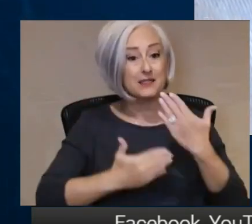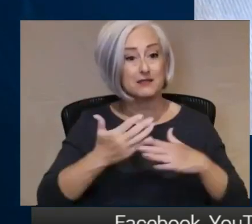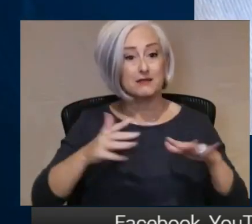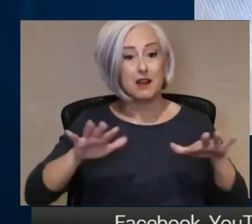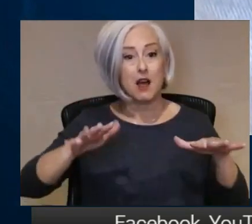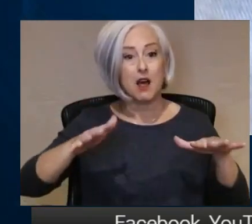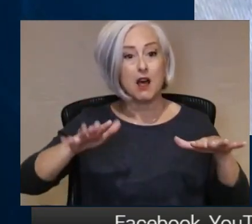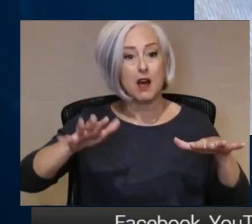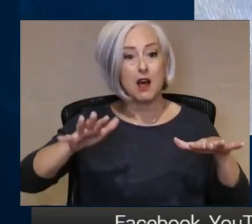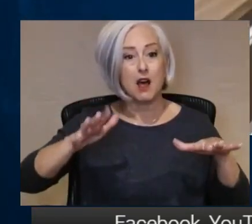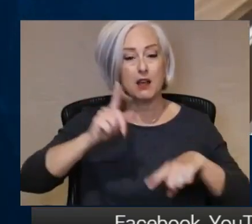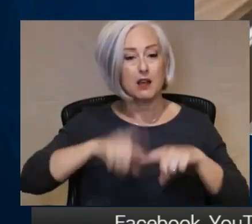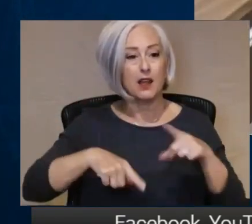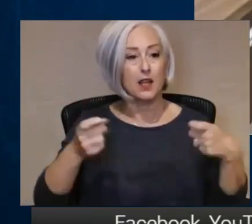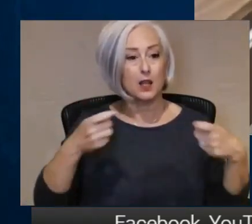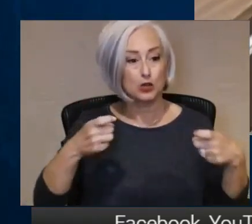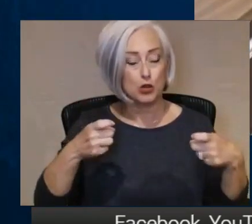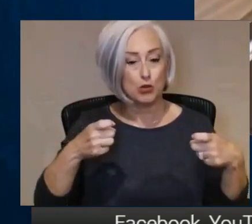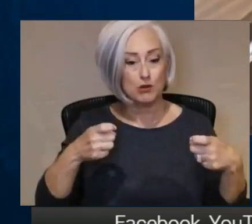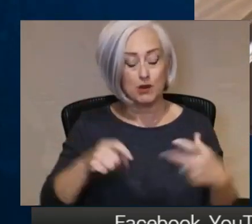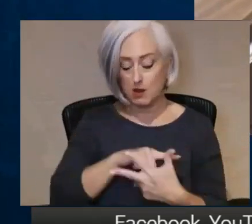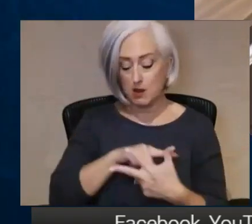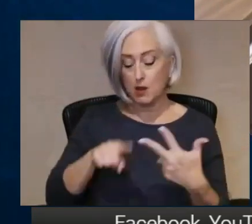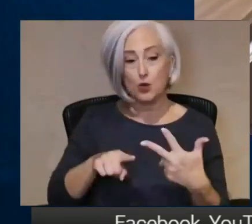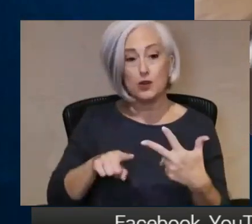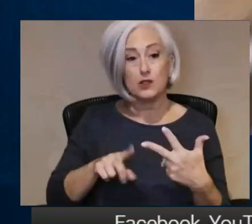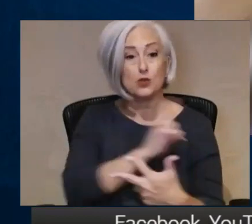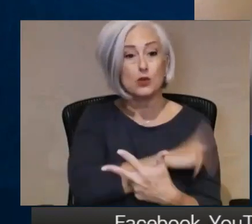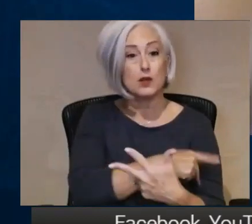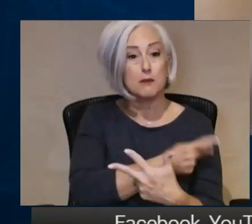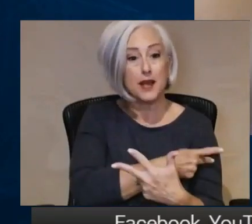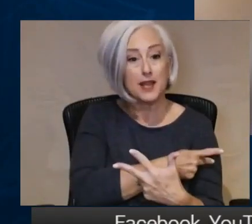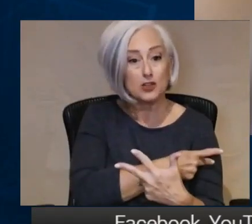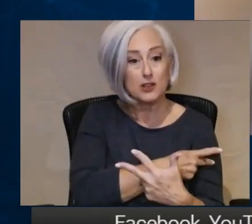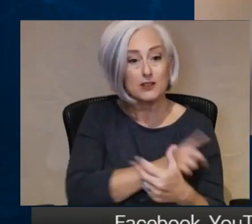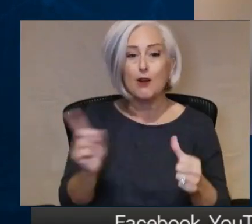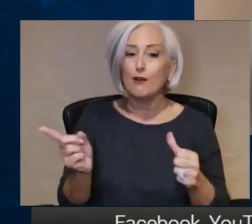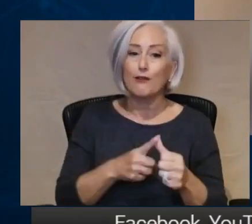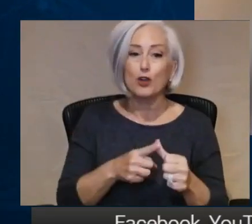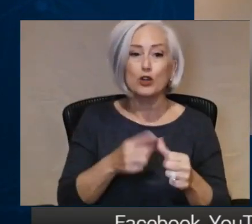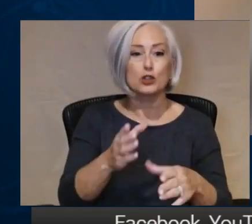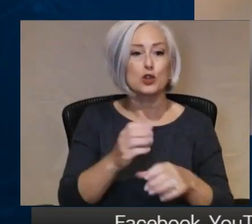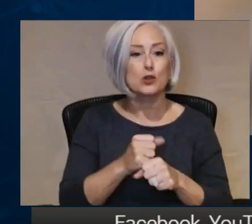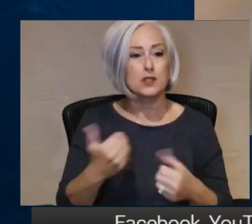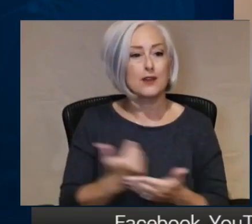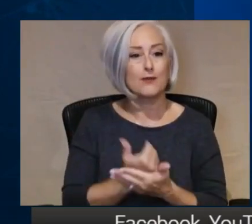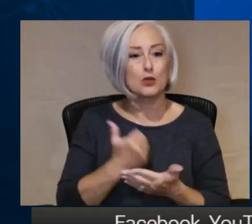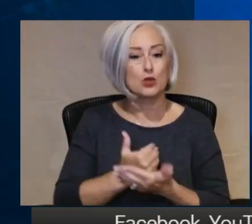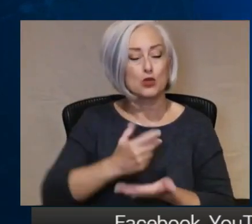of Kansas Health System to undergo a new treatment for these tremors called Exablate Neuro.